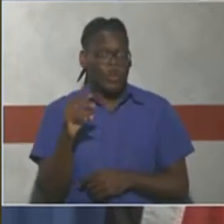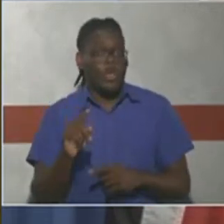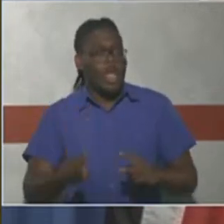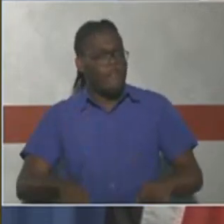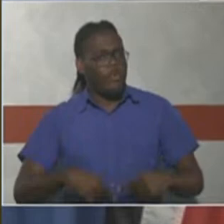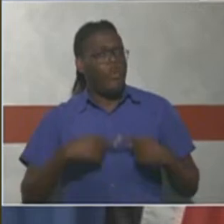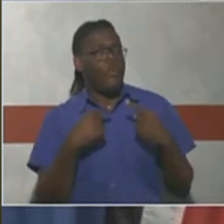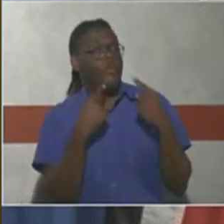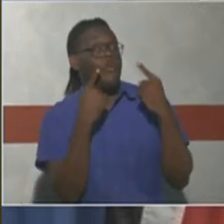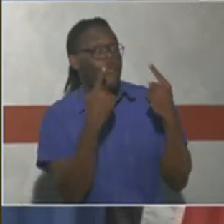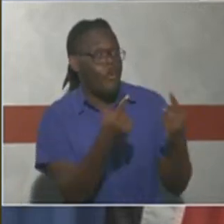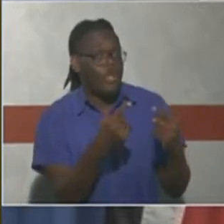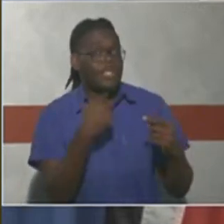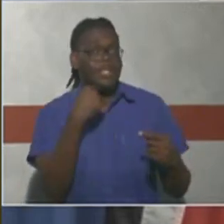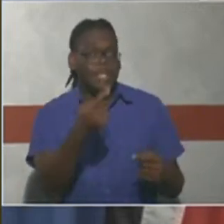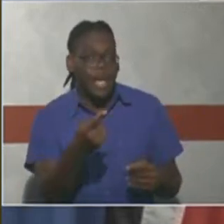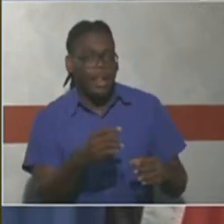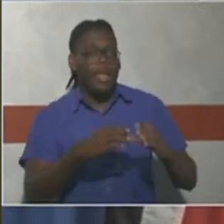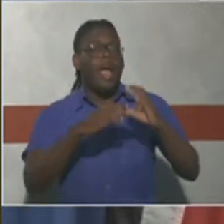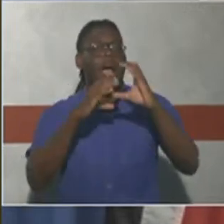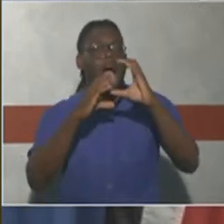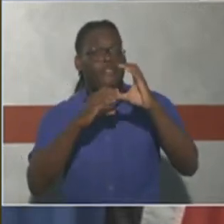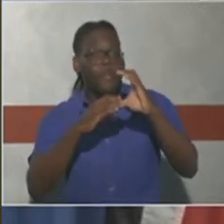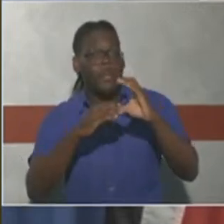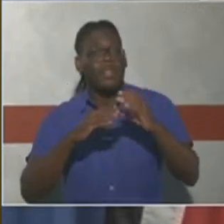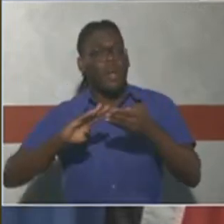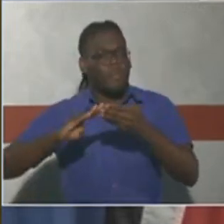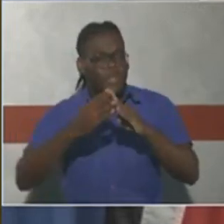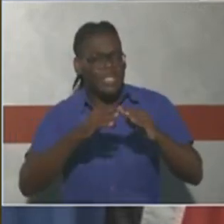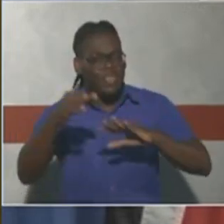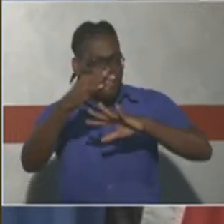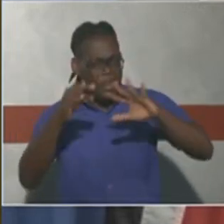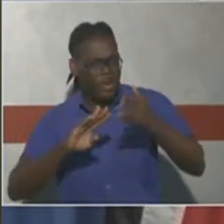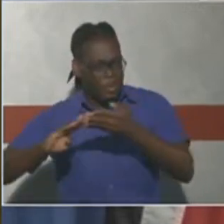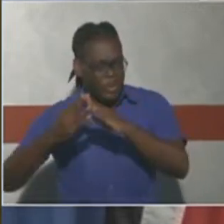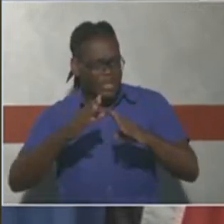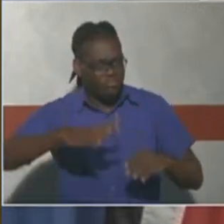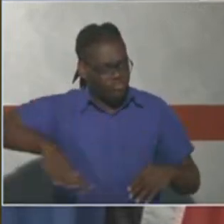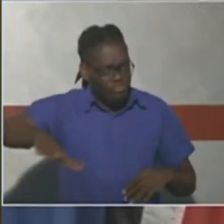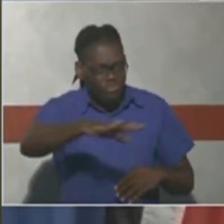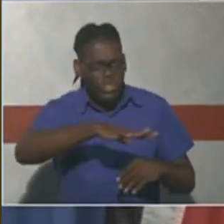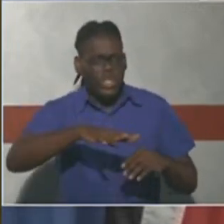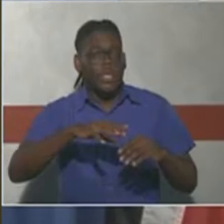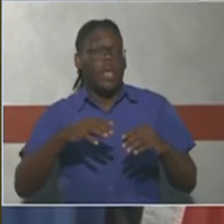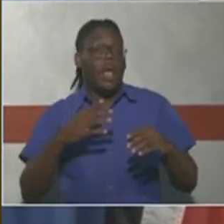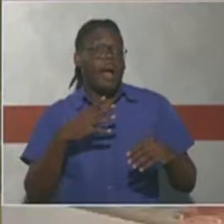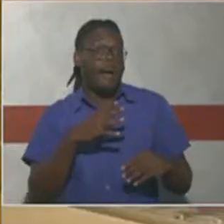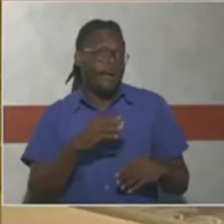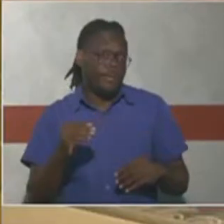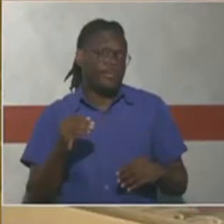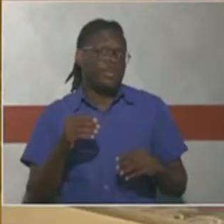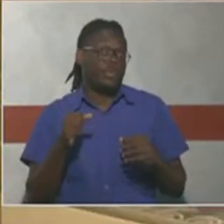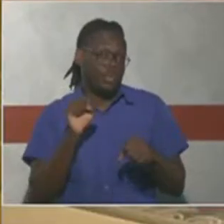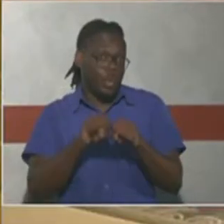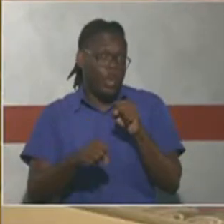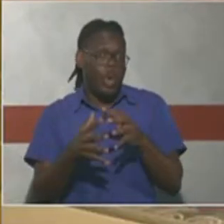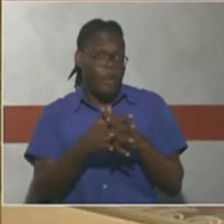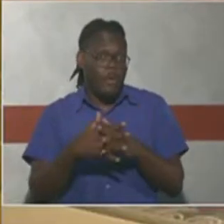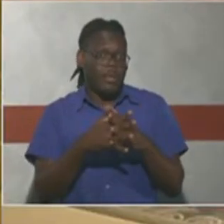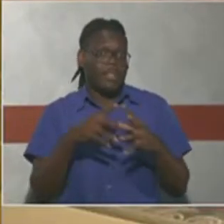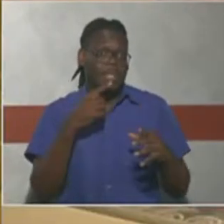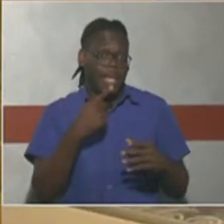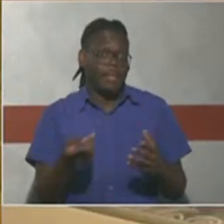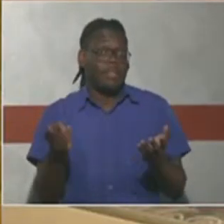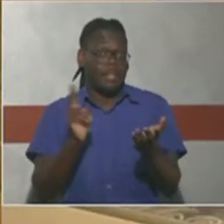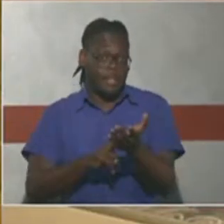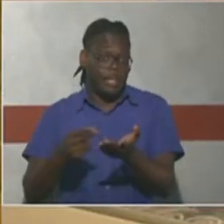has put in the terms that CARICOM should benefit from what we are going to do. But unrelated, what's the biggest thing coming out of the energy